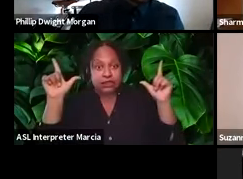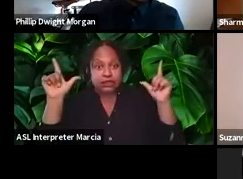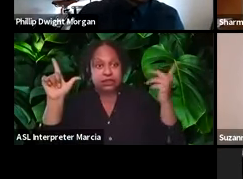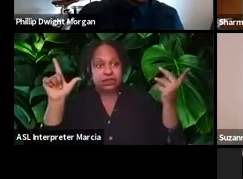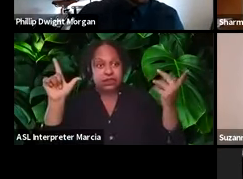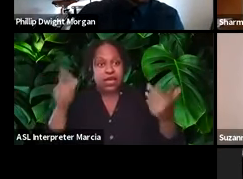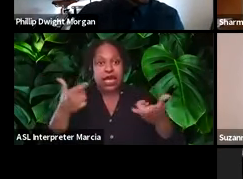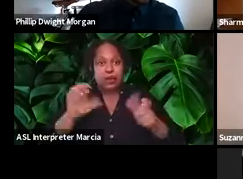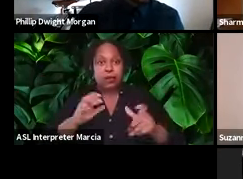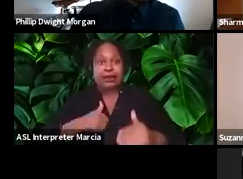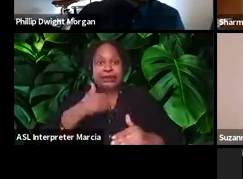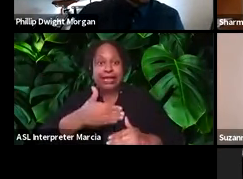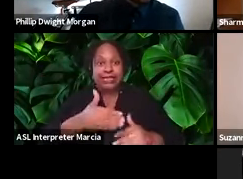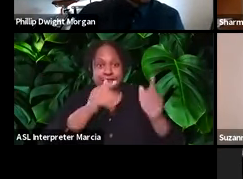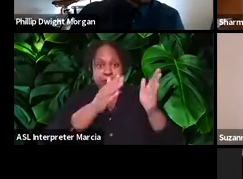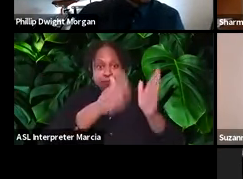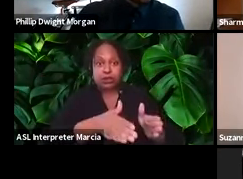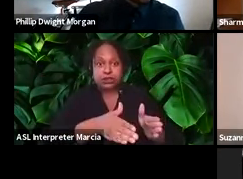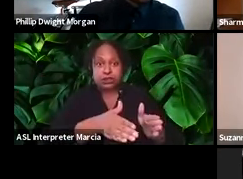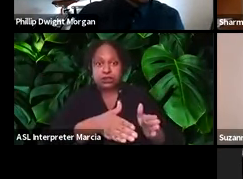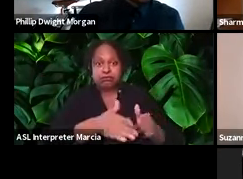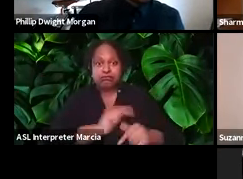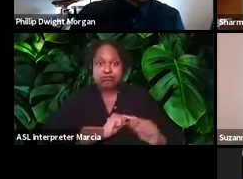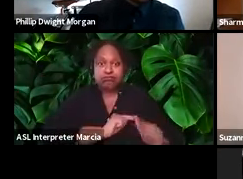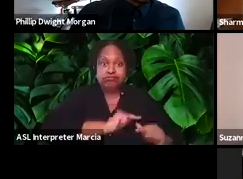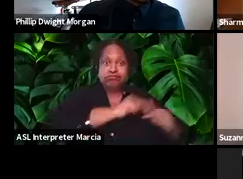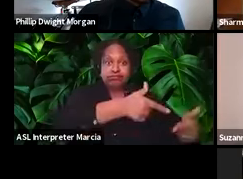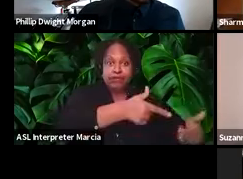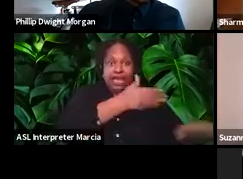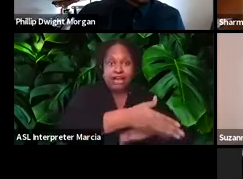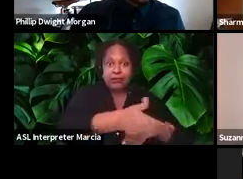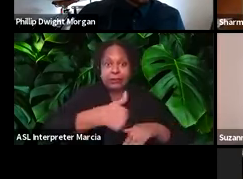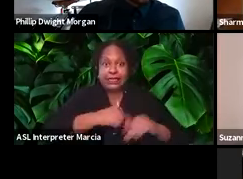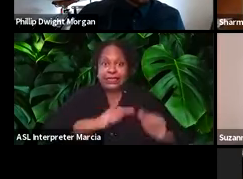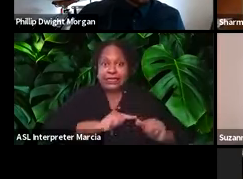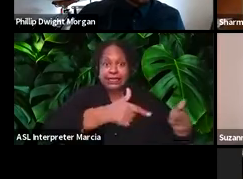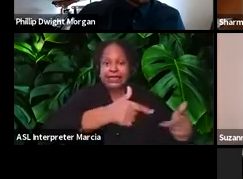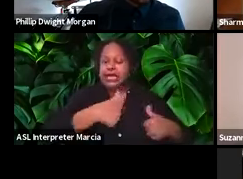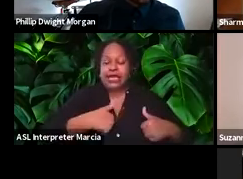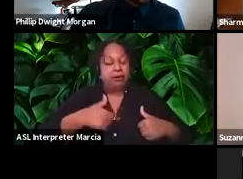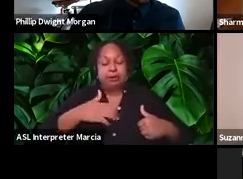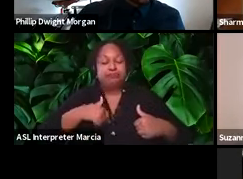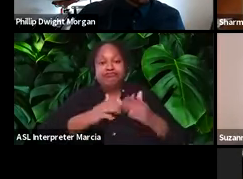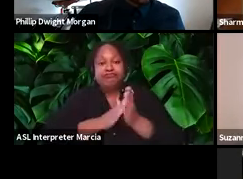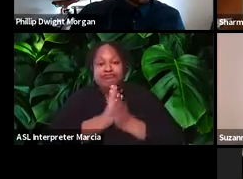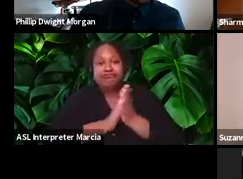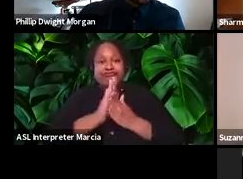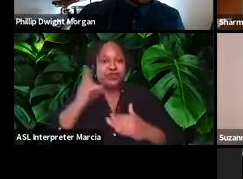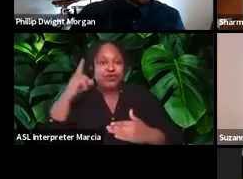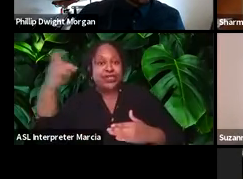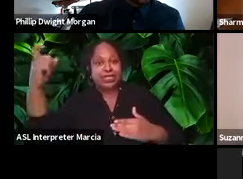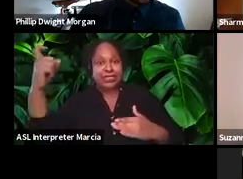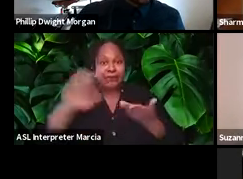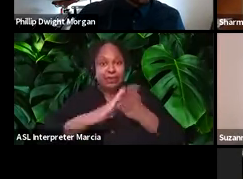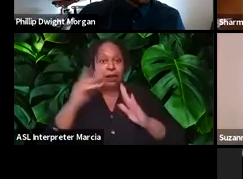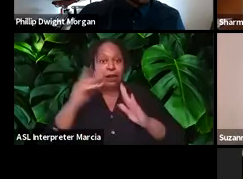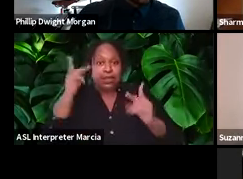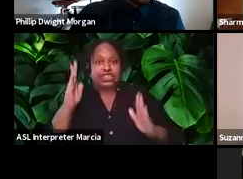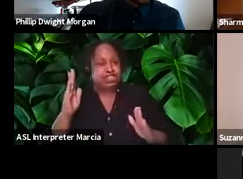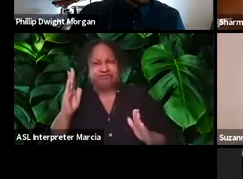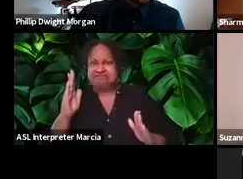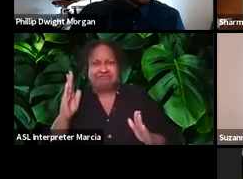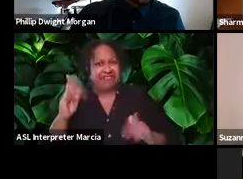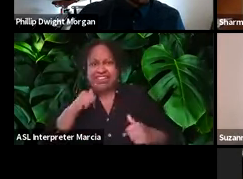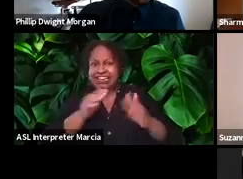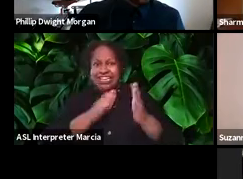want the next person who I know was going to come after me. I never wanted to be a politician. I never dreamt about it. I never looked at it. I was not